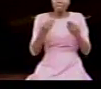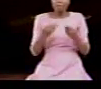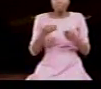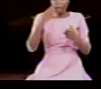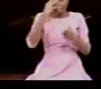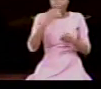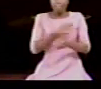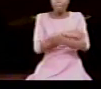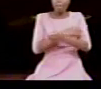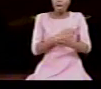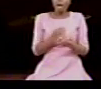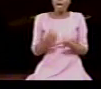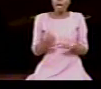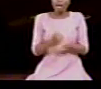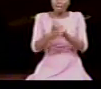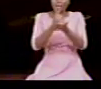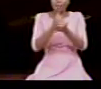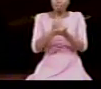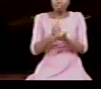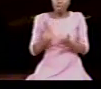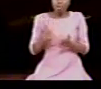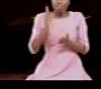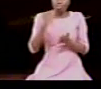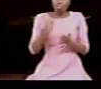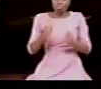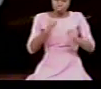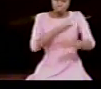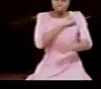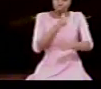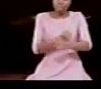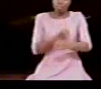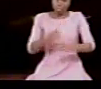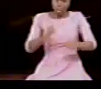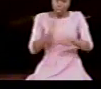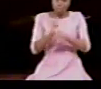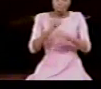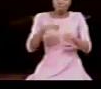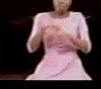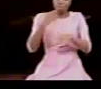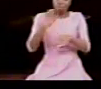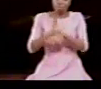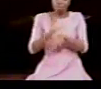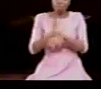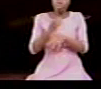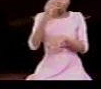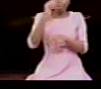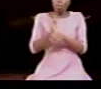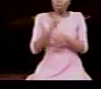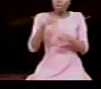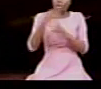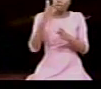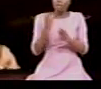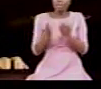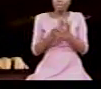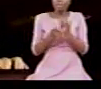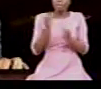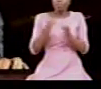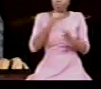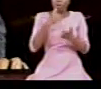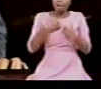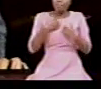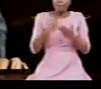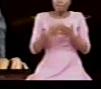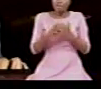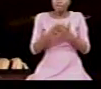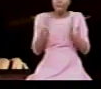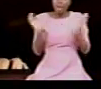Assist. Use your work in the church. Work in God's things. You don't have money? Give your mouth. Encourage